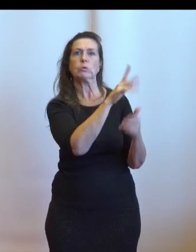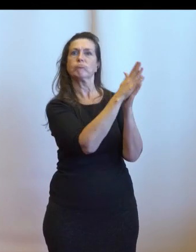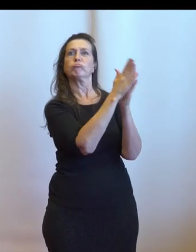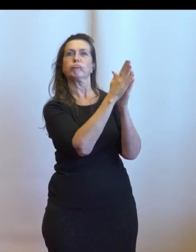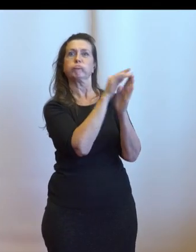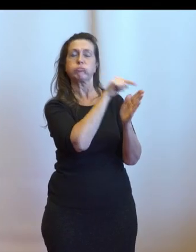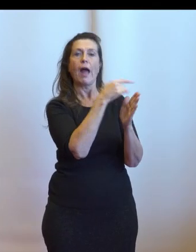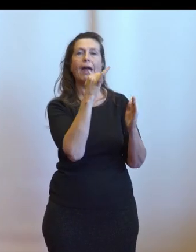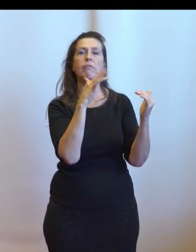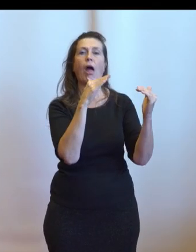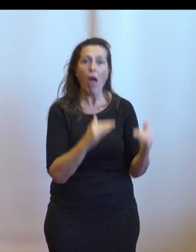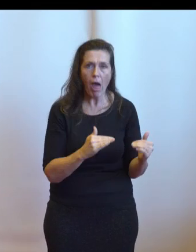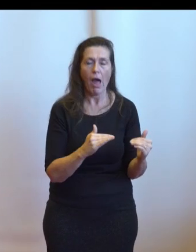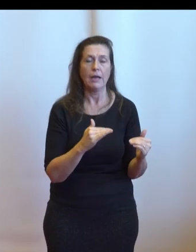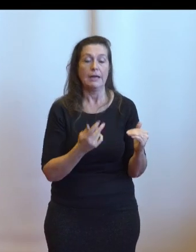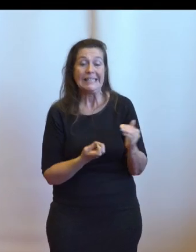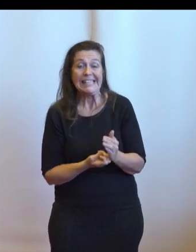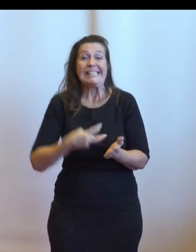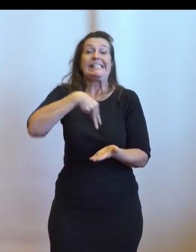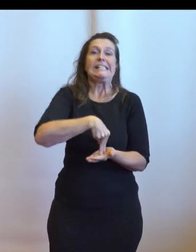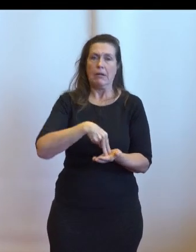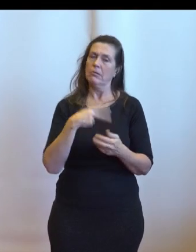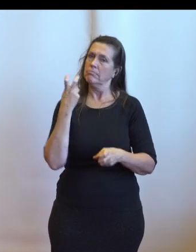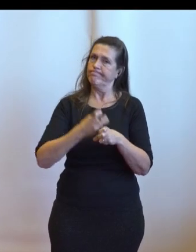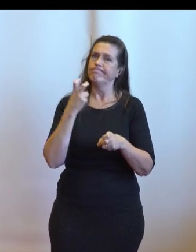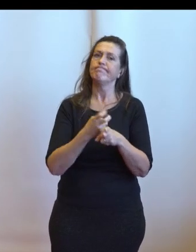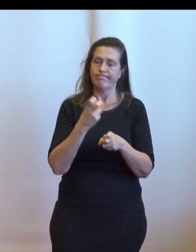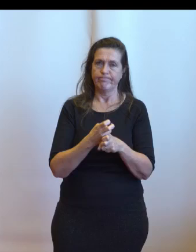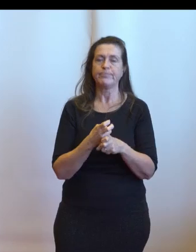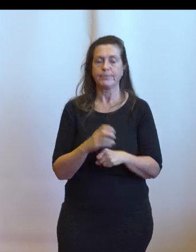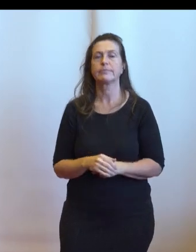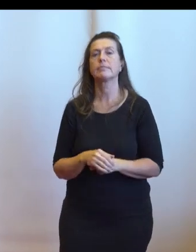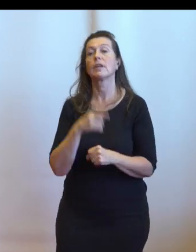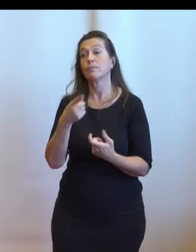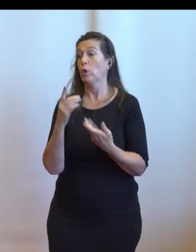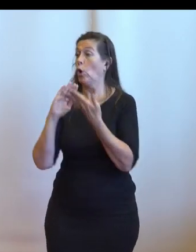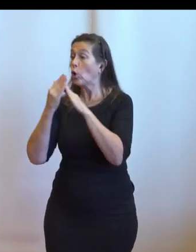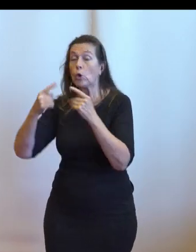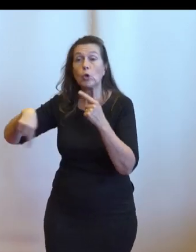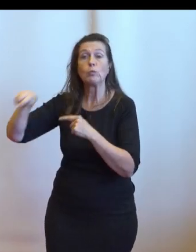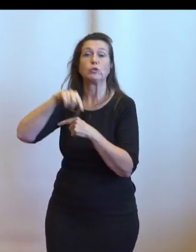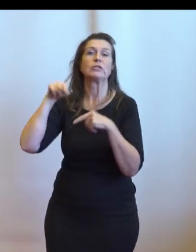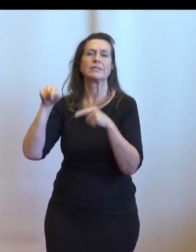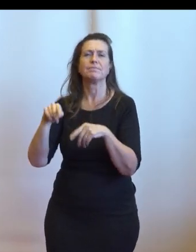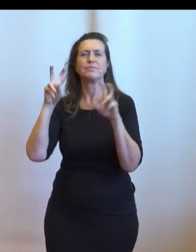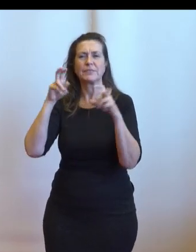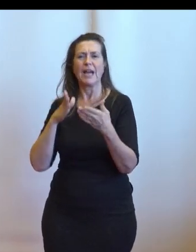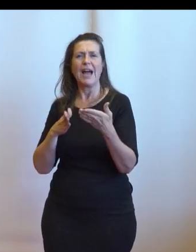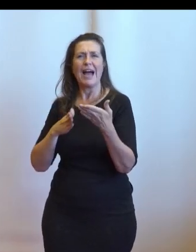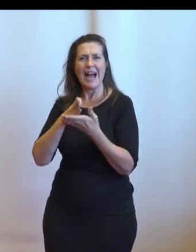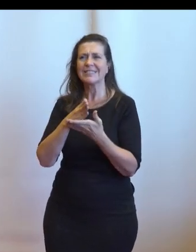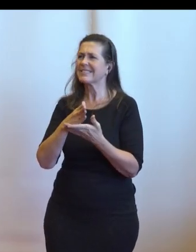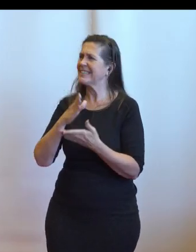creates some great opportunities for organisations. We're part of a number of communities, including Access Chat, which Neil